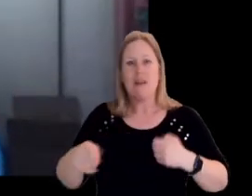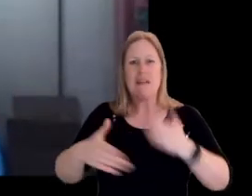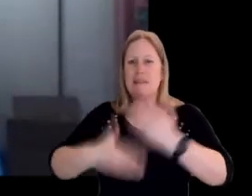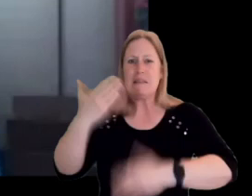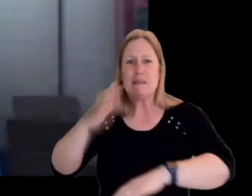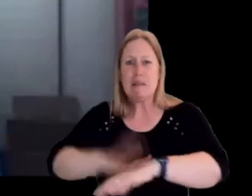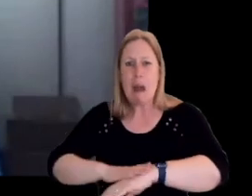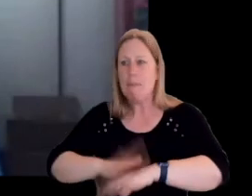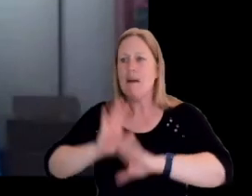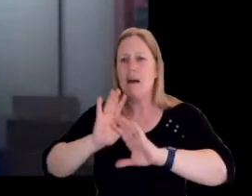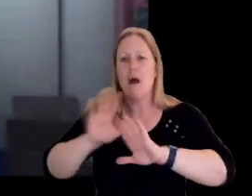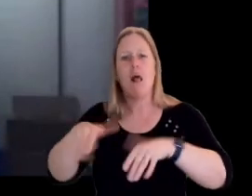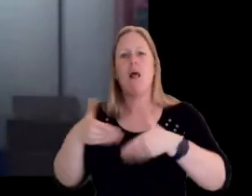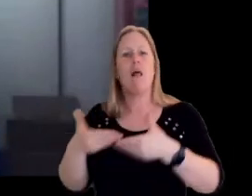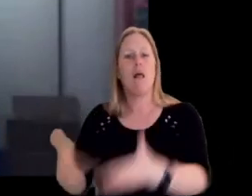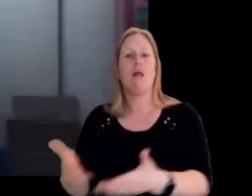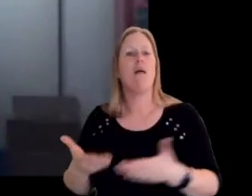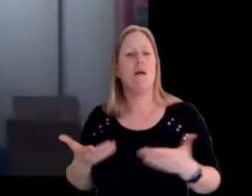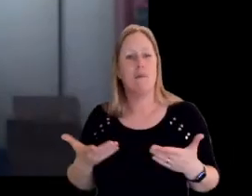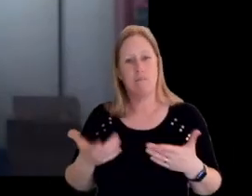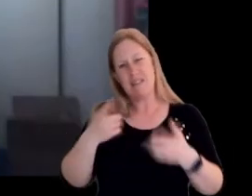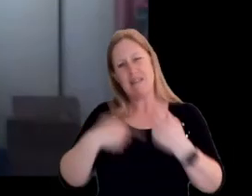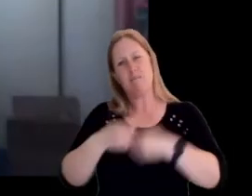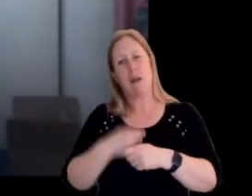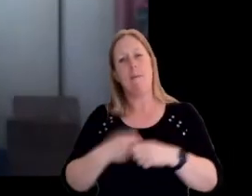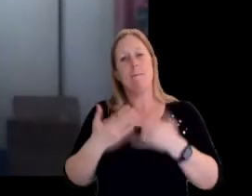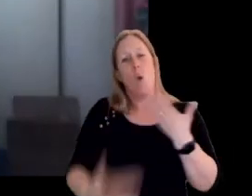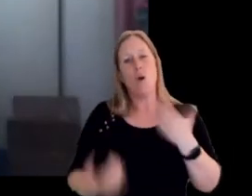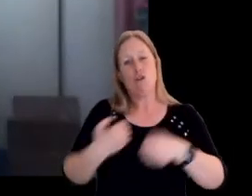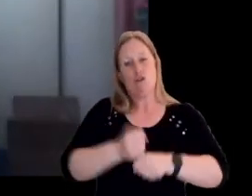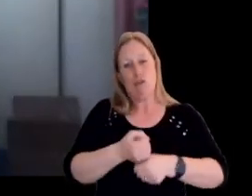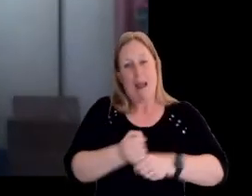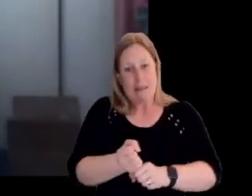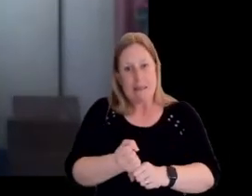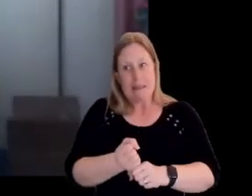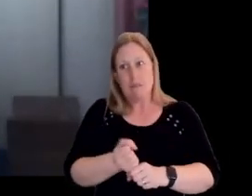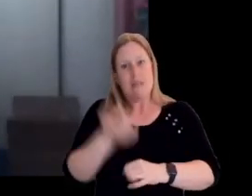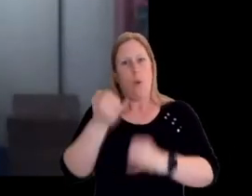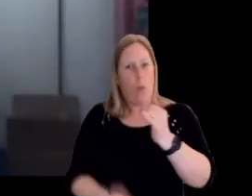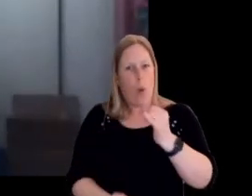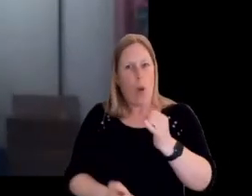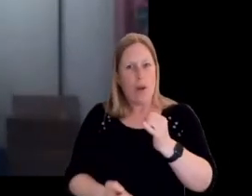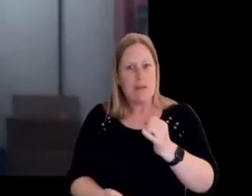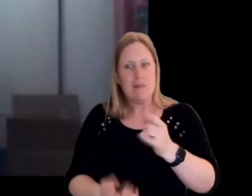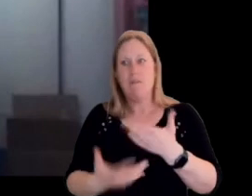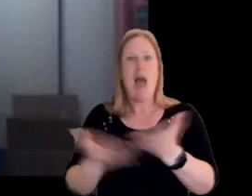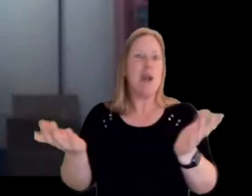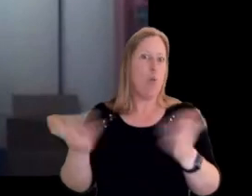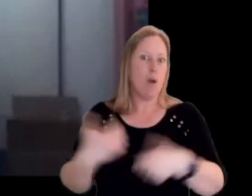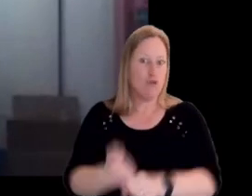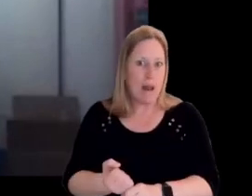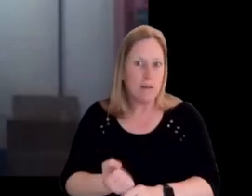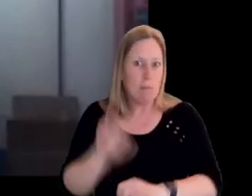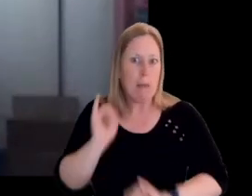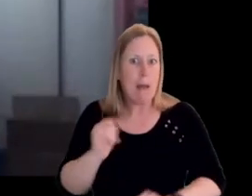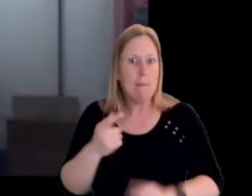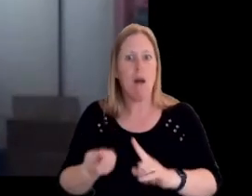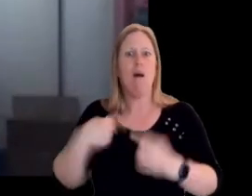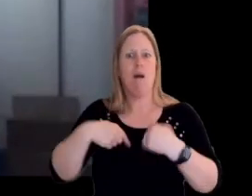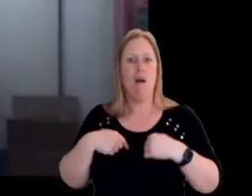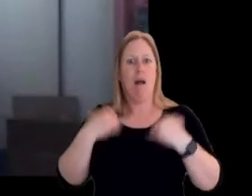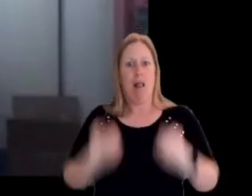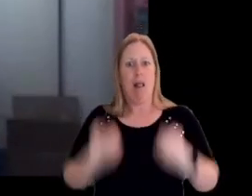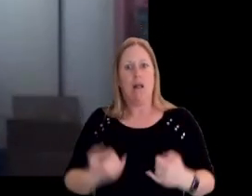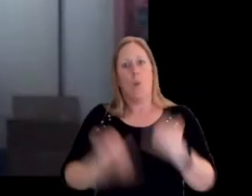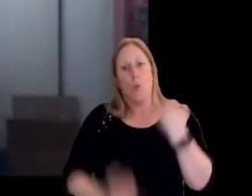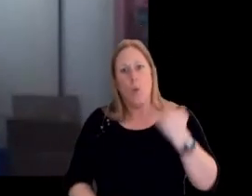out of the window. And in turn, this can cause a lot of stress, which isn't good for anyone, let alone chronically ill people. I haven't